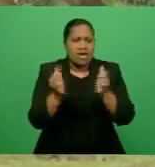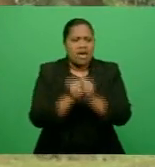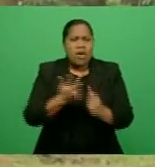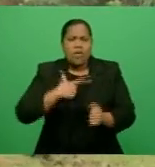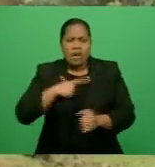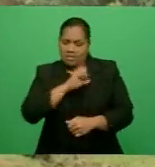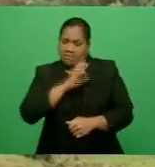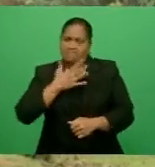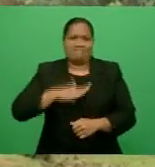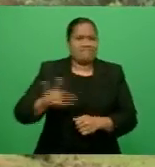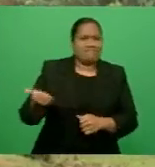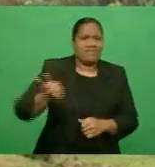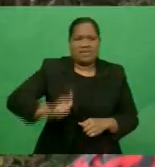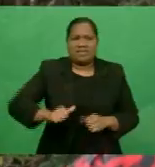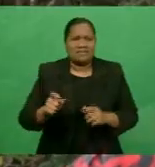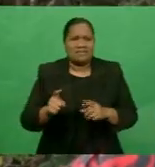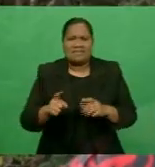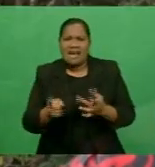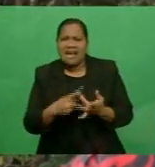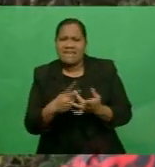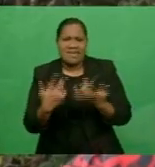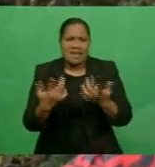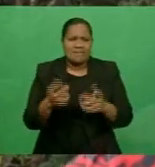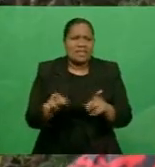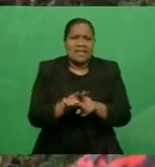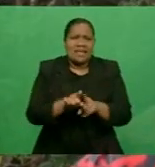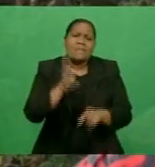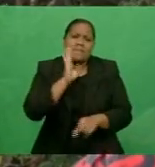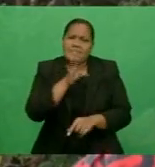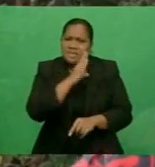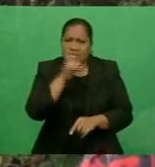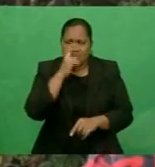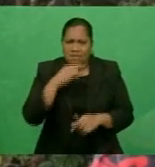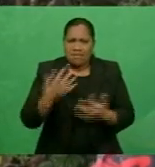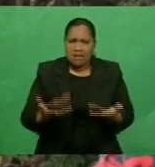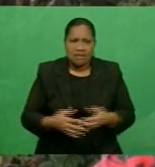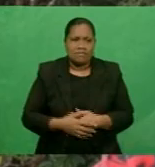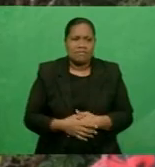another incident of missing persons. When